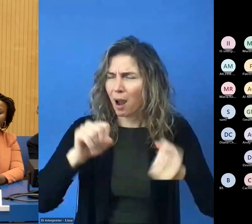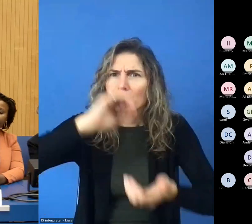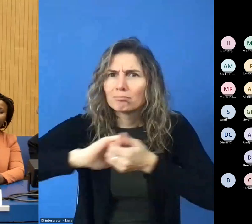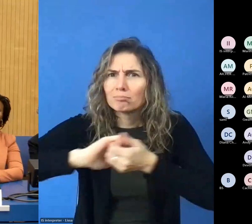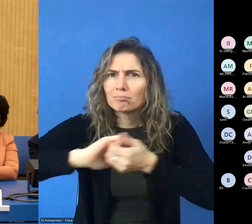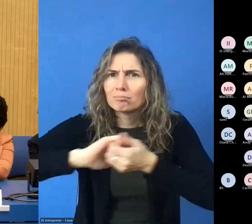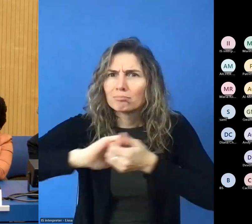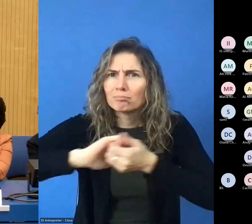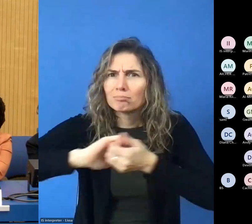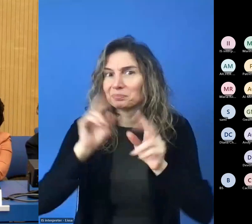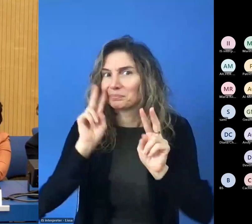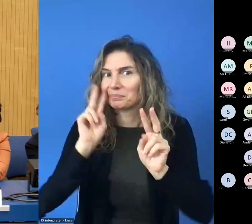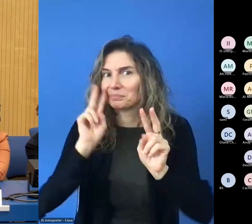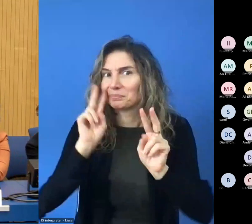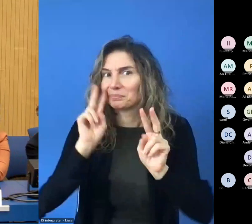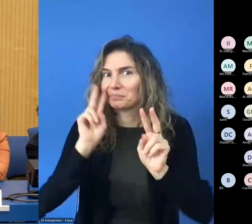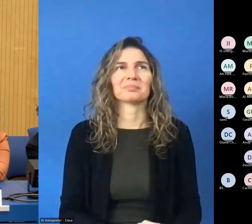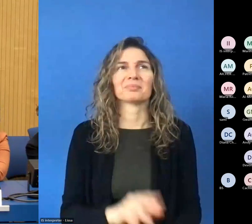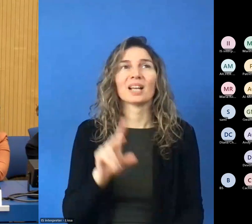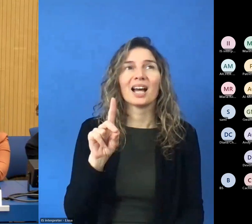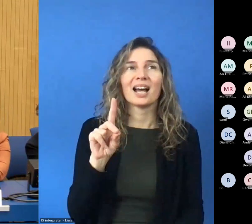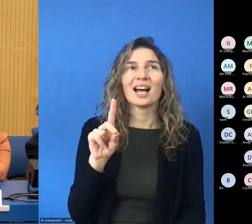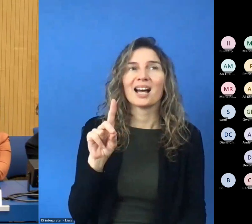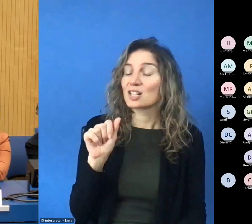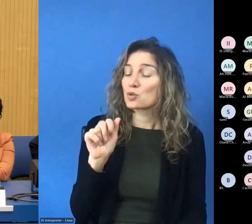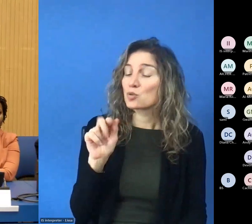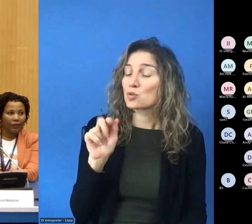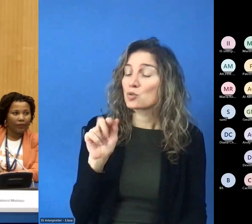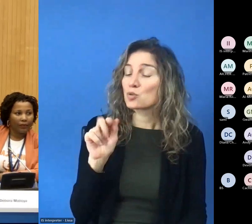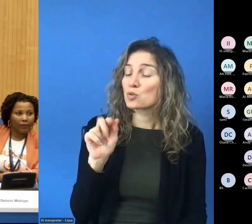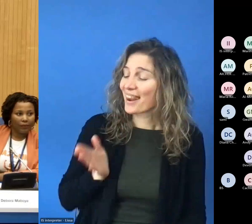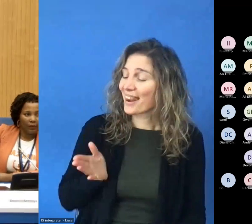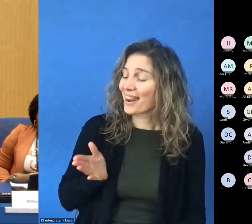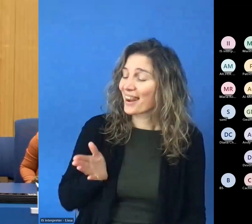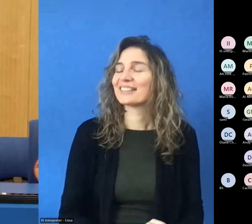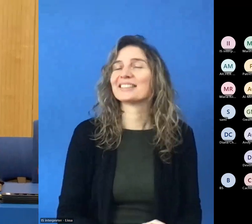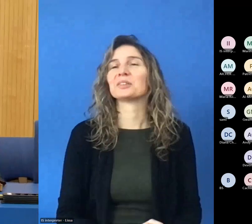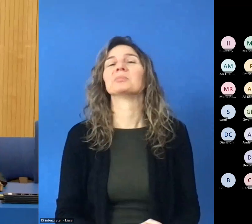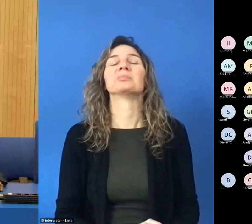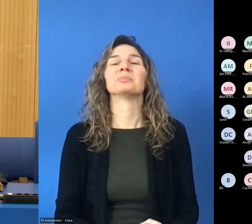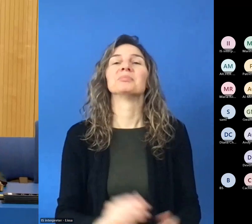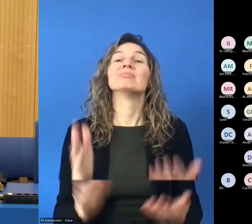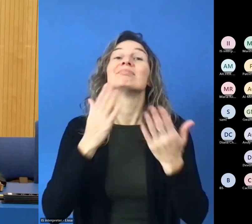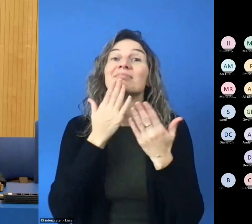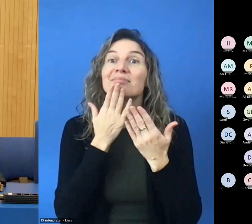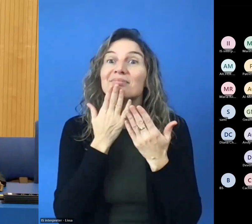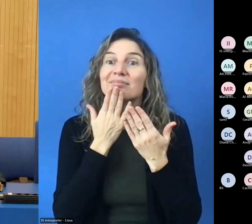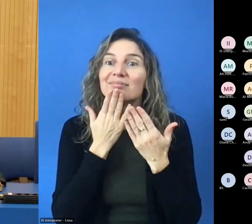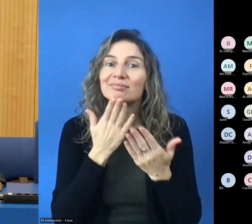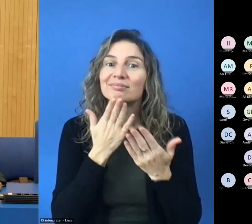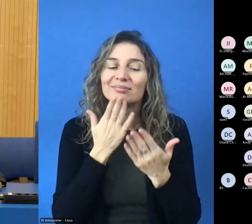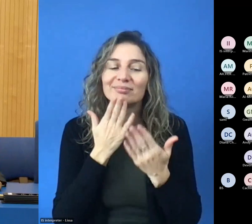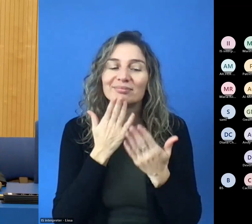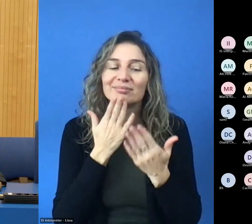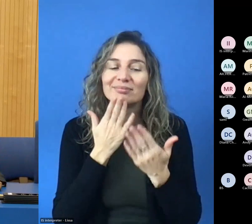Thank you. Dauren, it's next to me. Thank you very much for everyone. So,